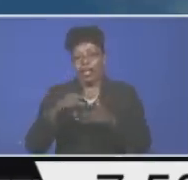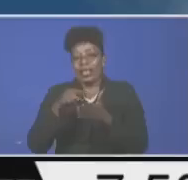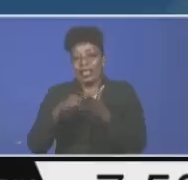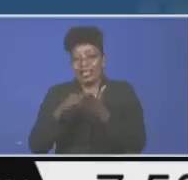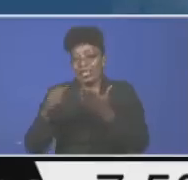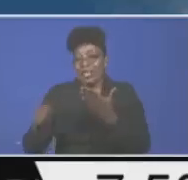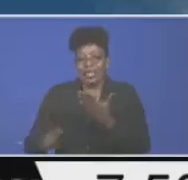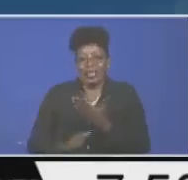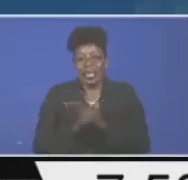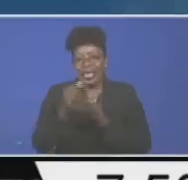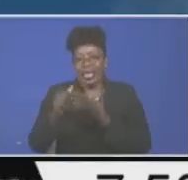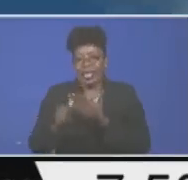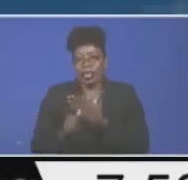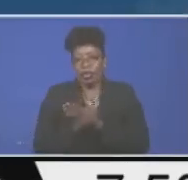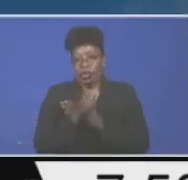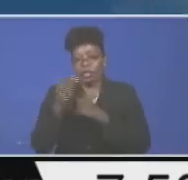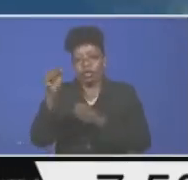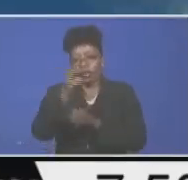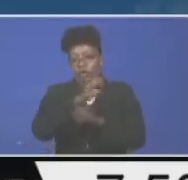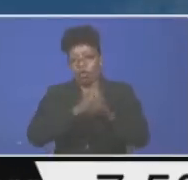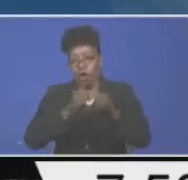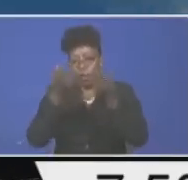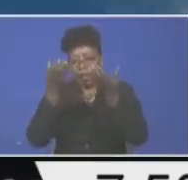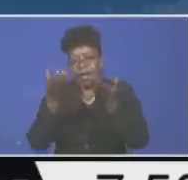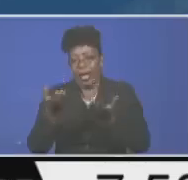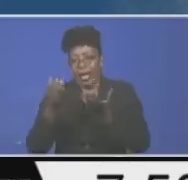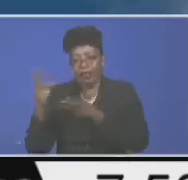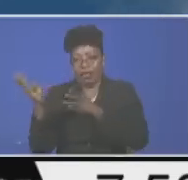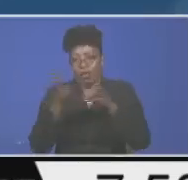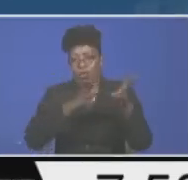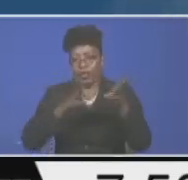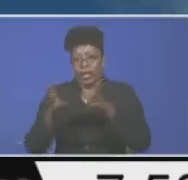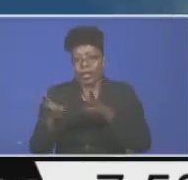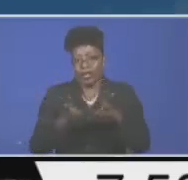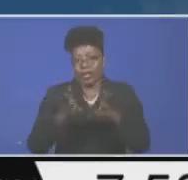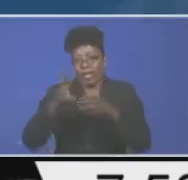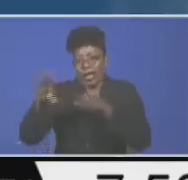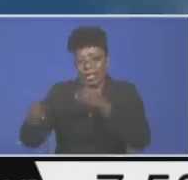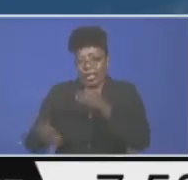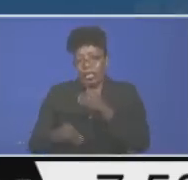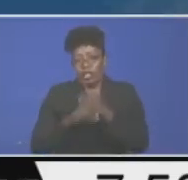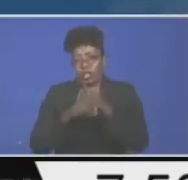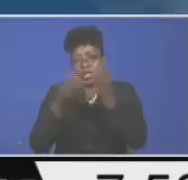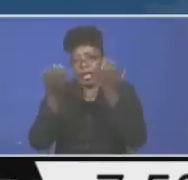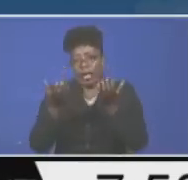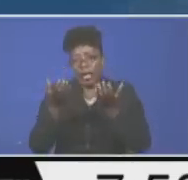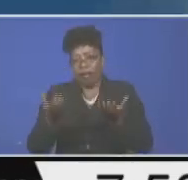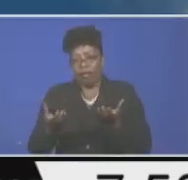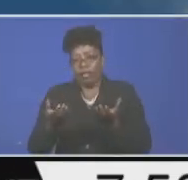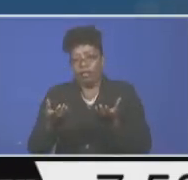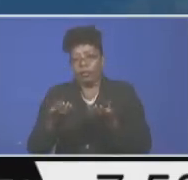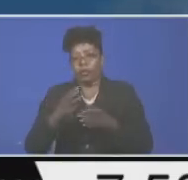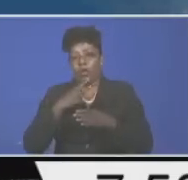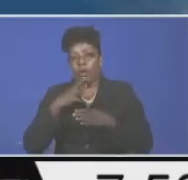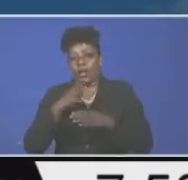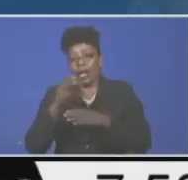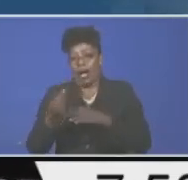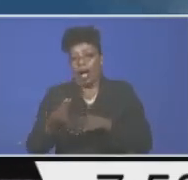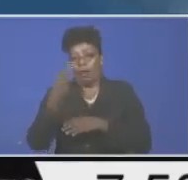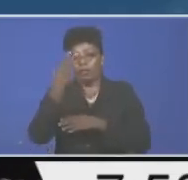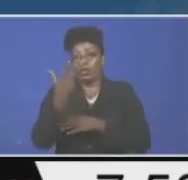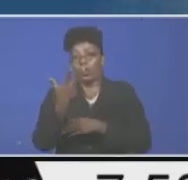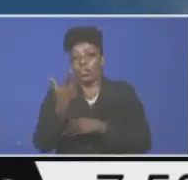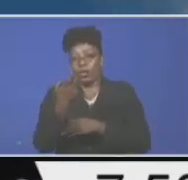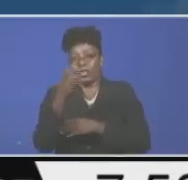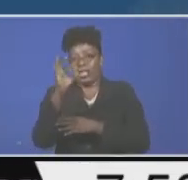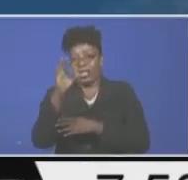storm. It's carrying heavy winds, which can cause catastrophic damage. In addition to that, very heavy storm surge up to 13 feet are